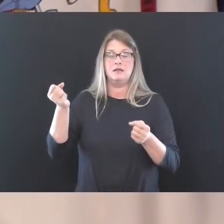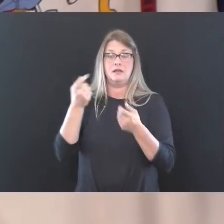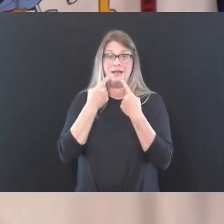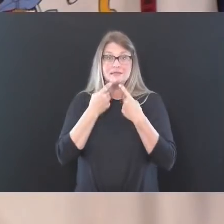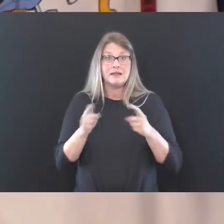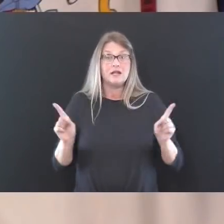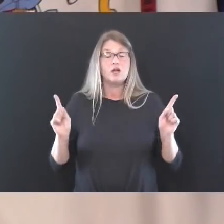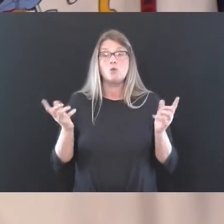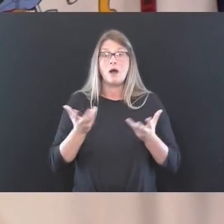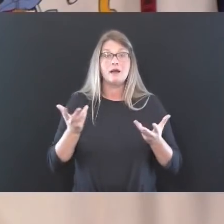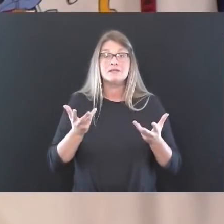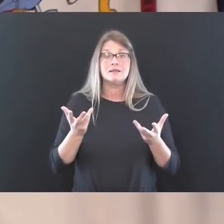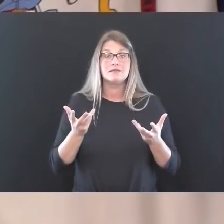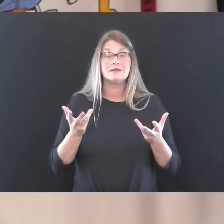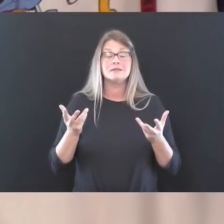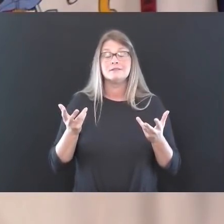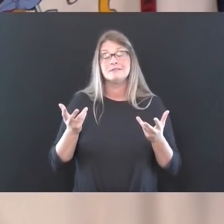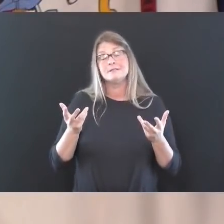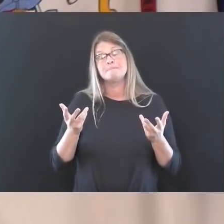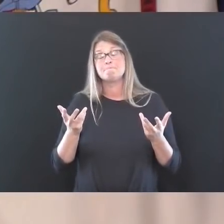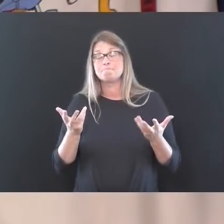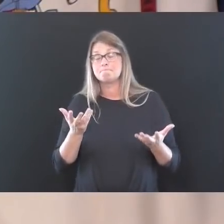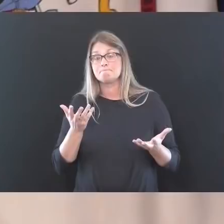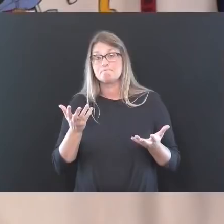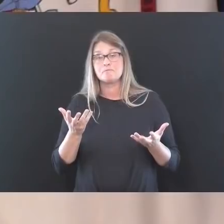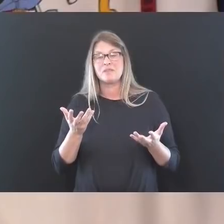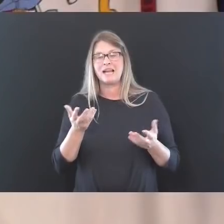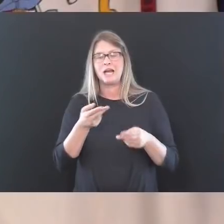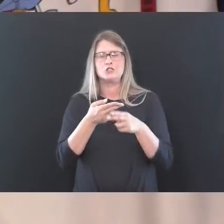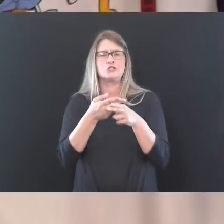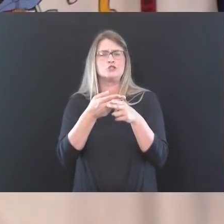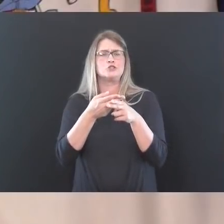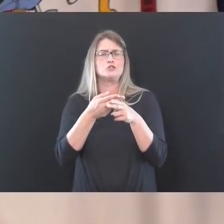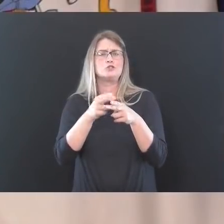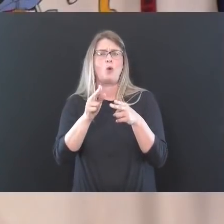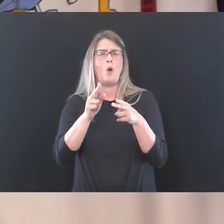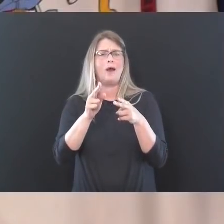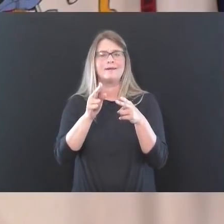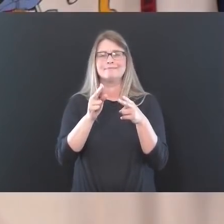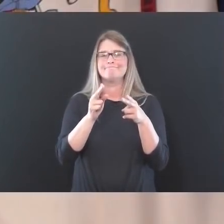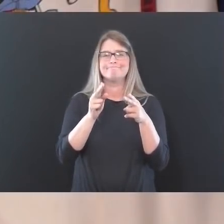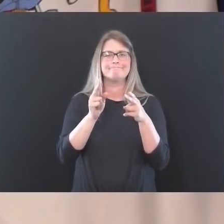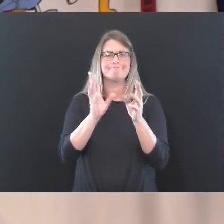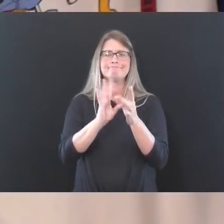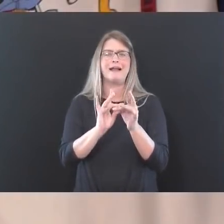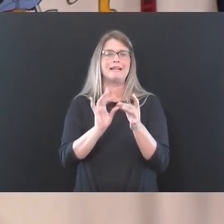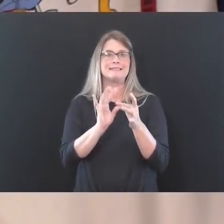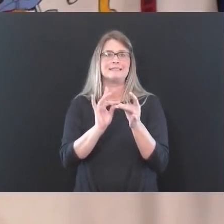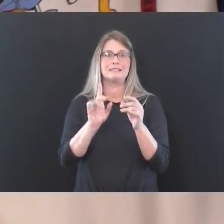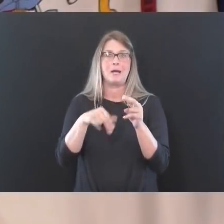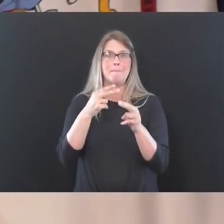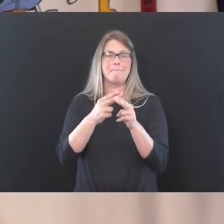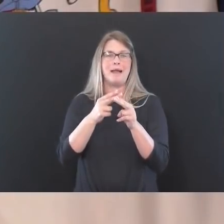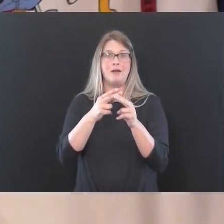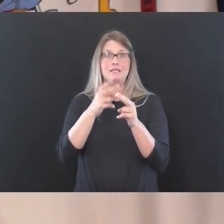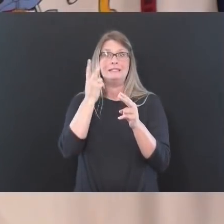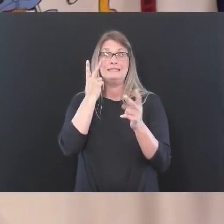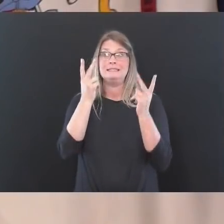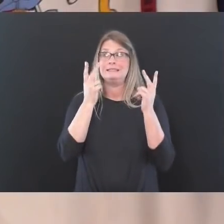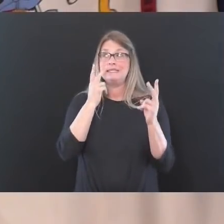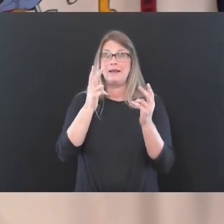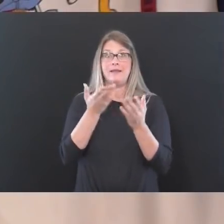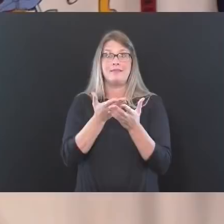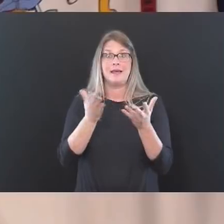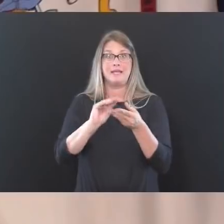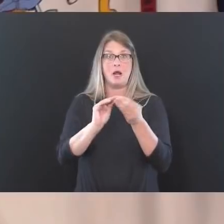was, you know, just a glimpse of light, of hope, that this thing was beginning to turn. You've